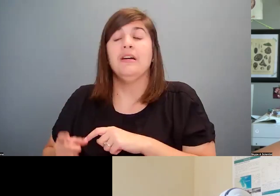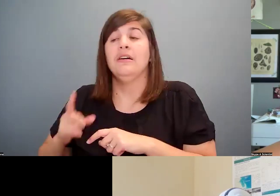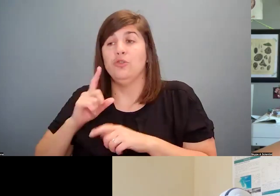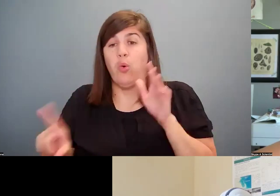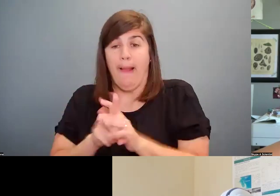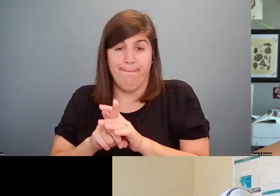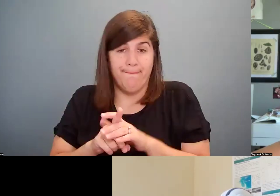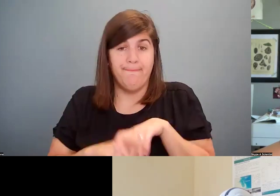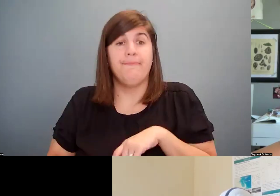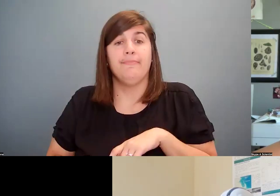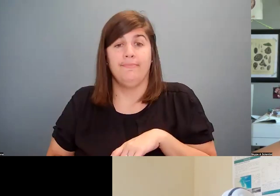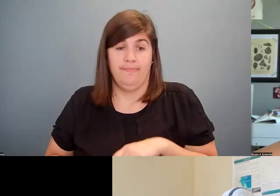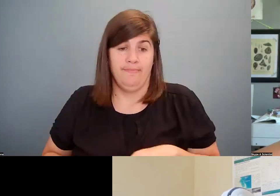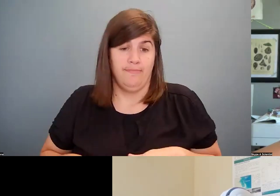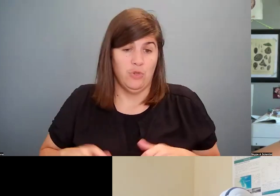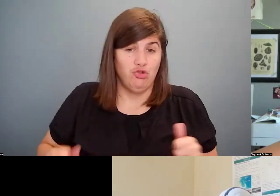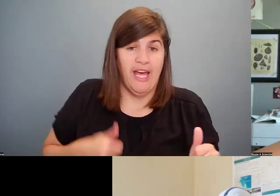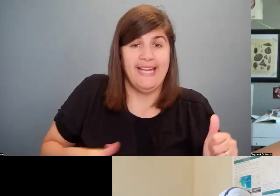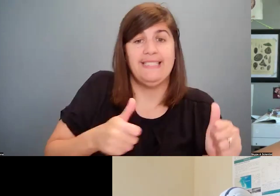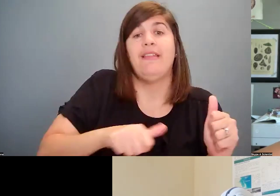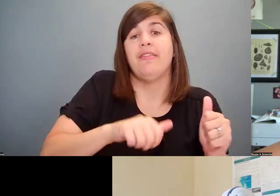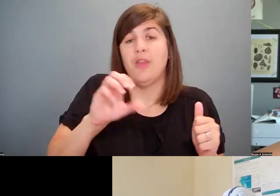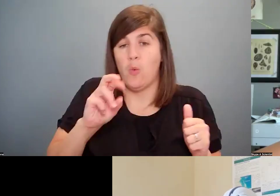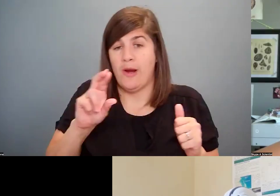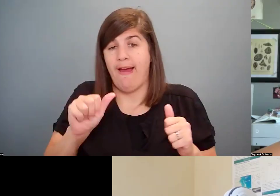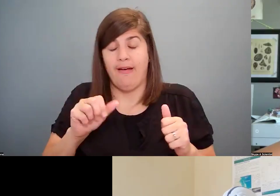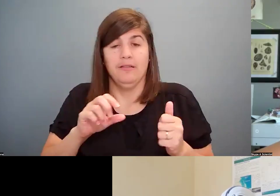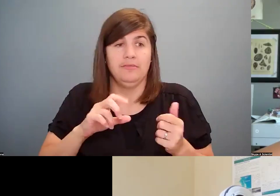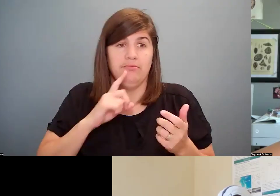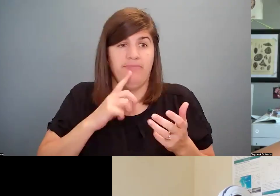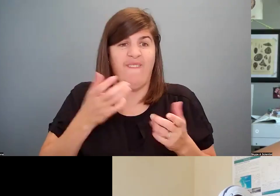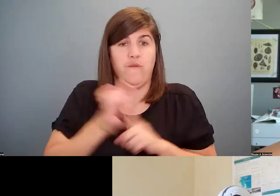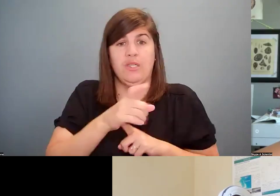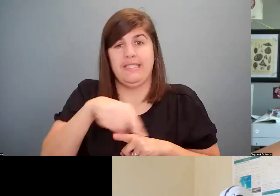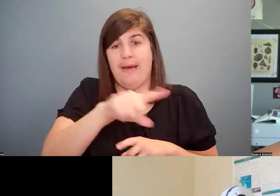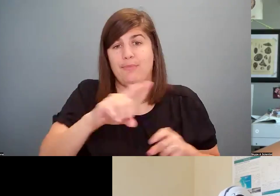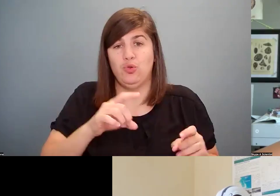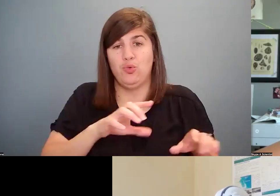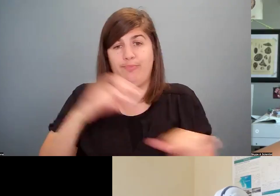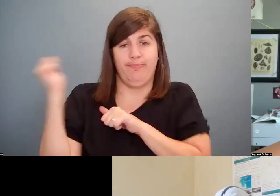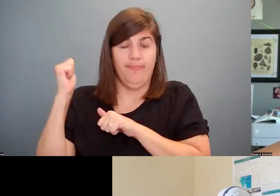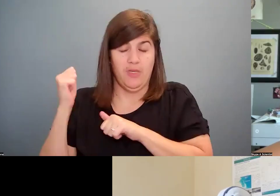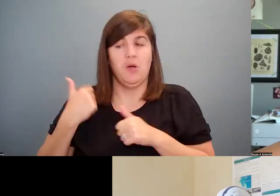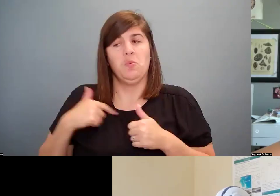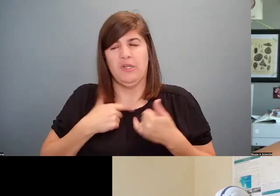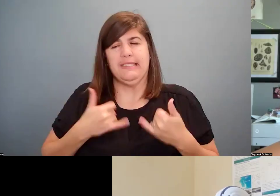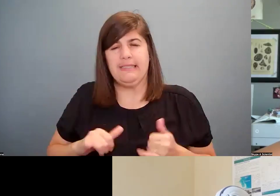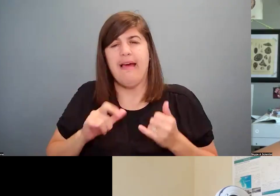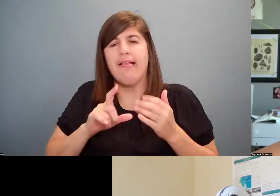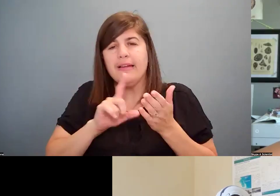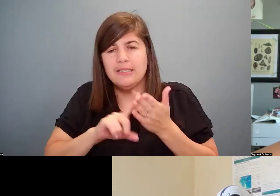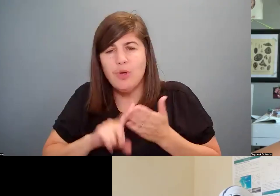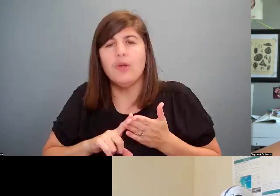is some evidence that humpback whales do have empathy. It's not concrete evidence. It's still something that we're exploring and researching and trying to